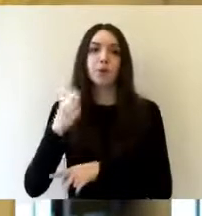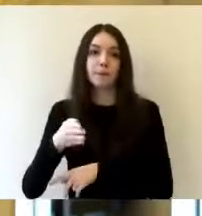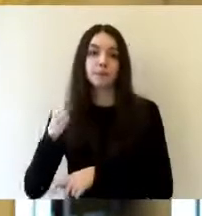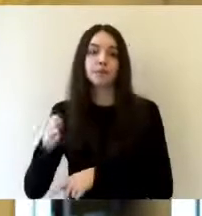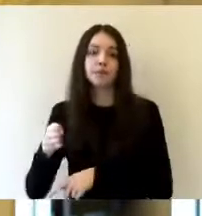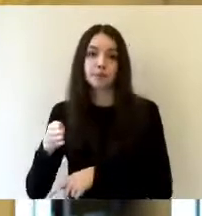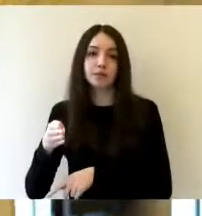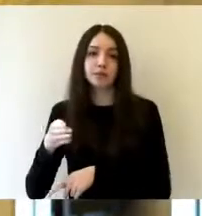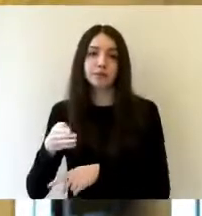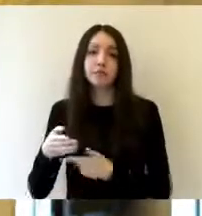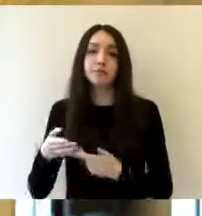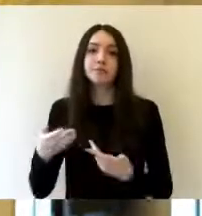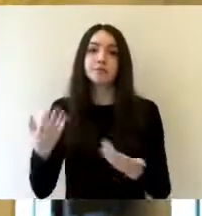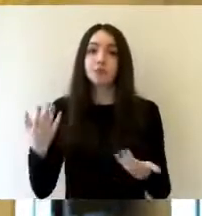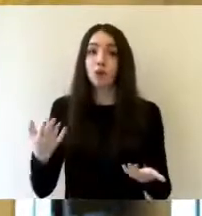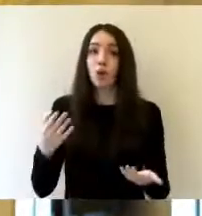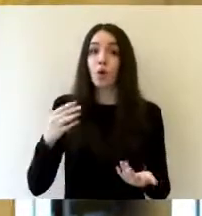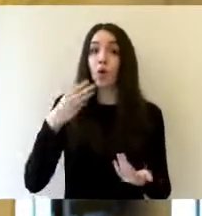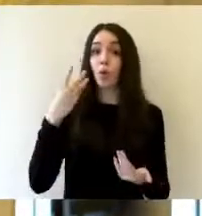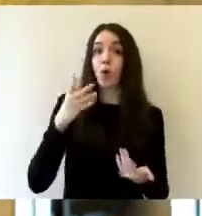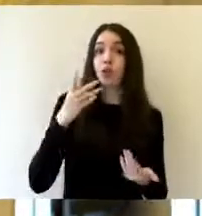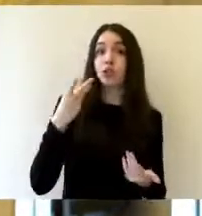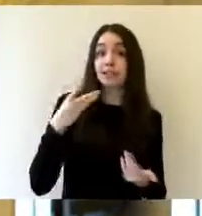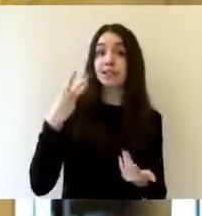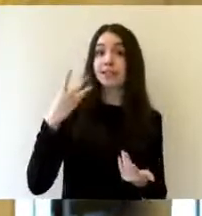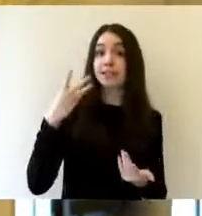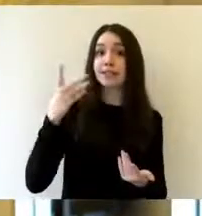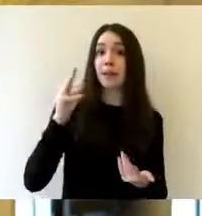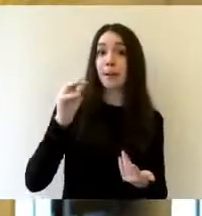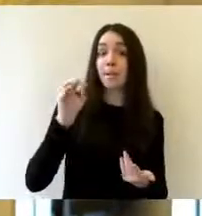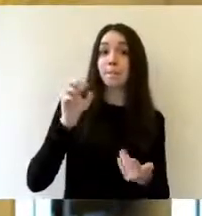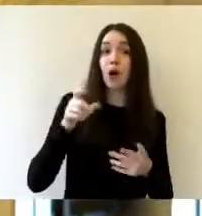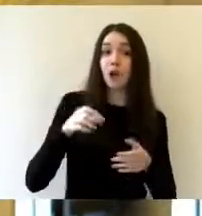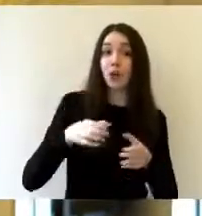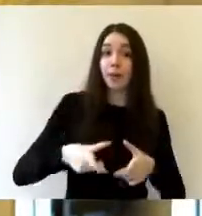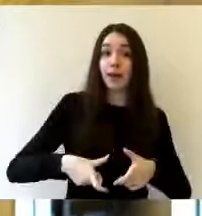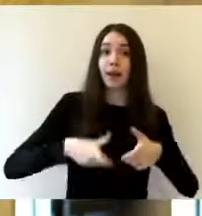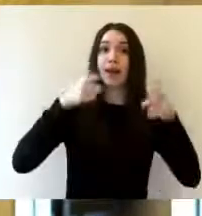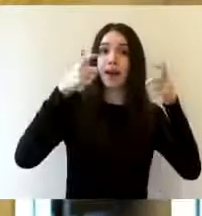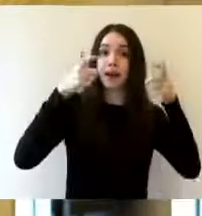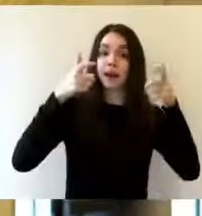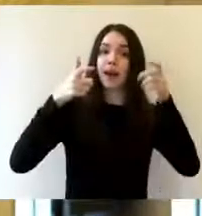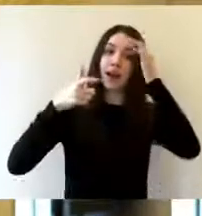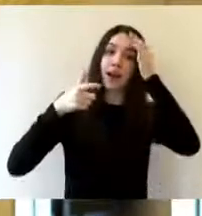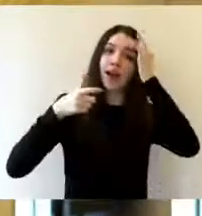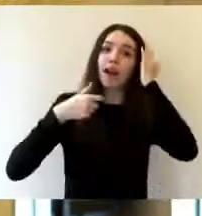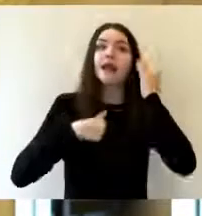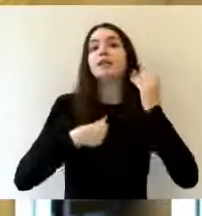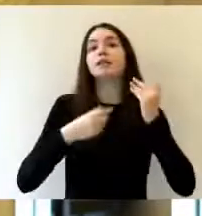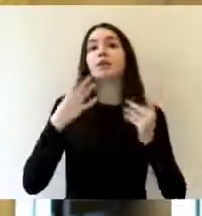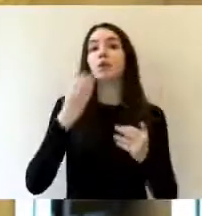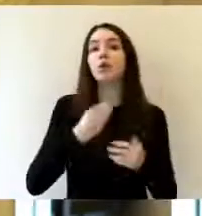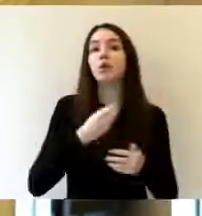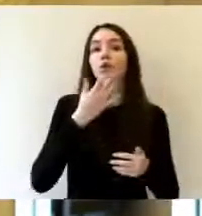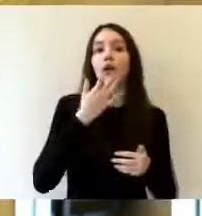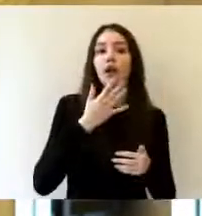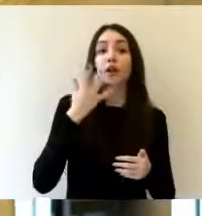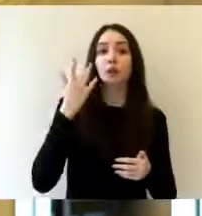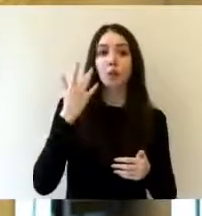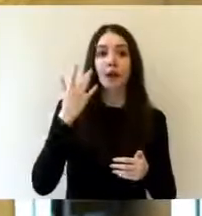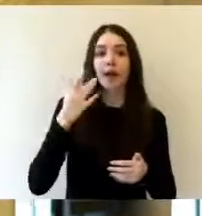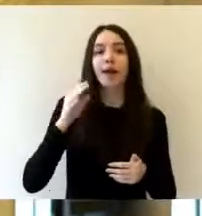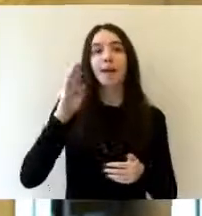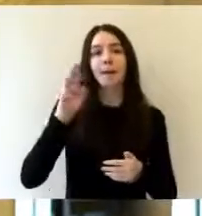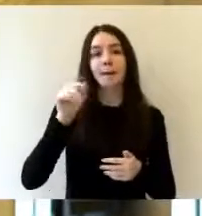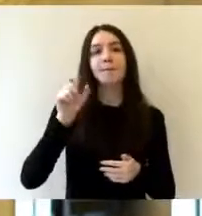there. And so the Washington Monument in DC is this beautiful kind of striation of colors because it's the Beaver Dam marble, which